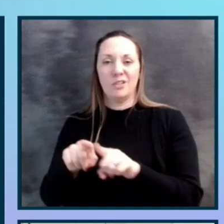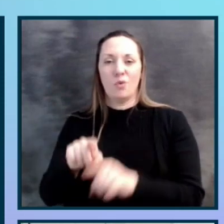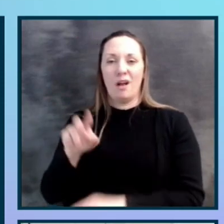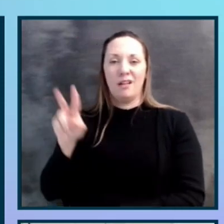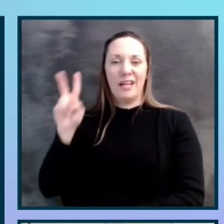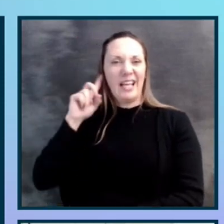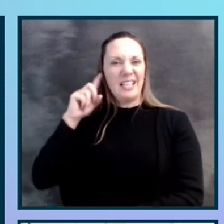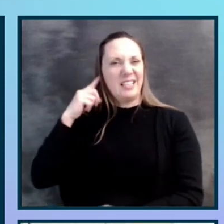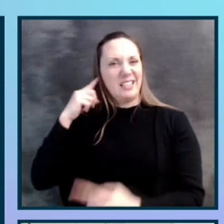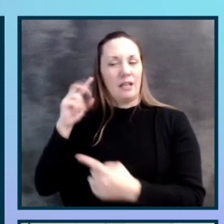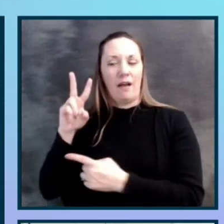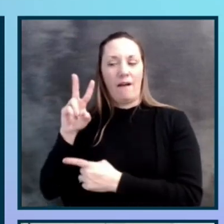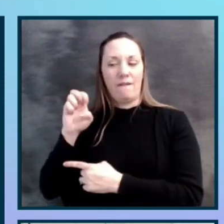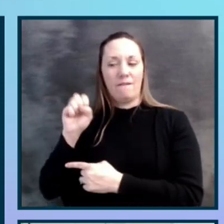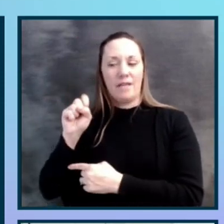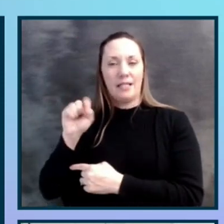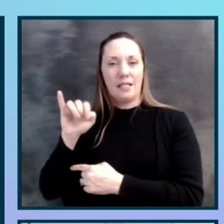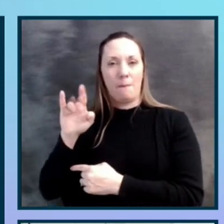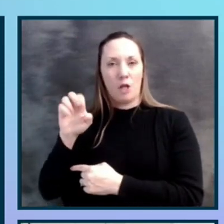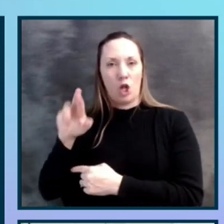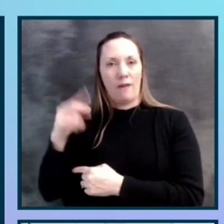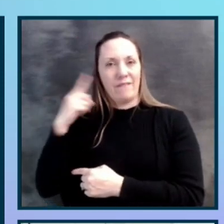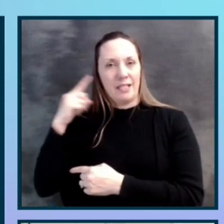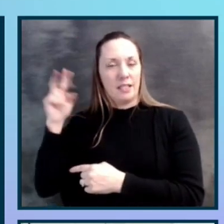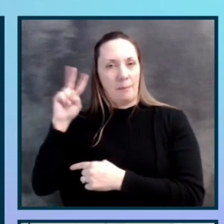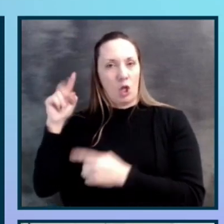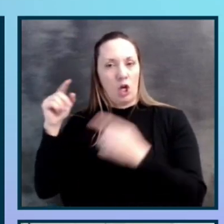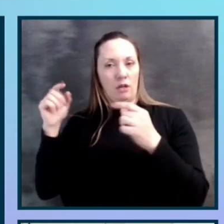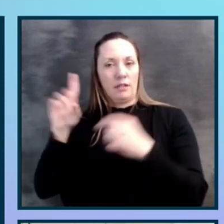lot more to do with inner ear mechanisms.